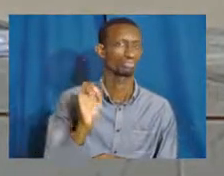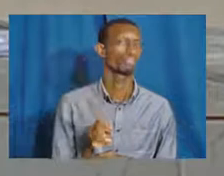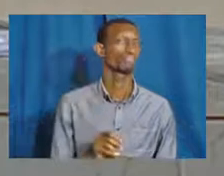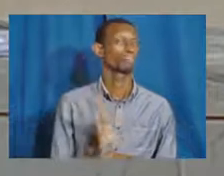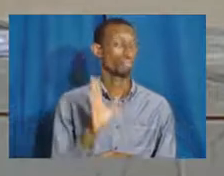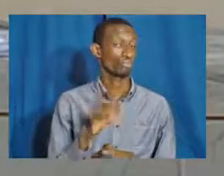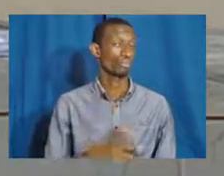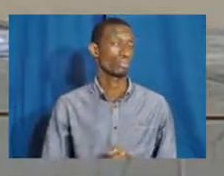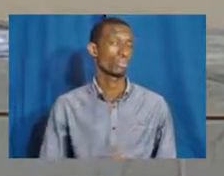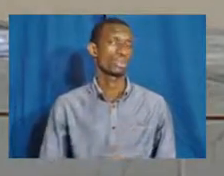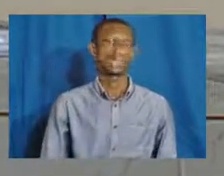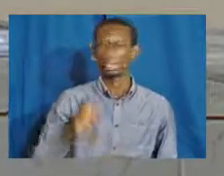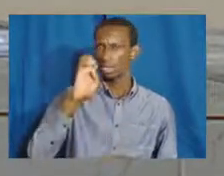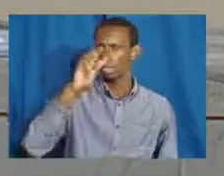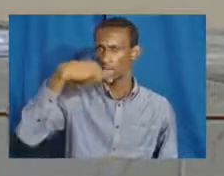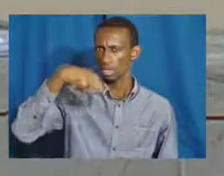equation of the form